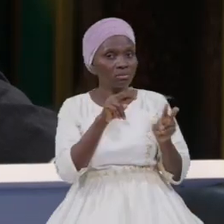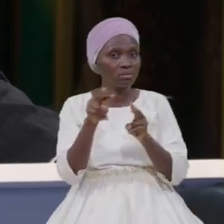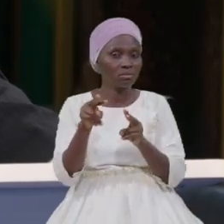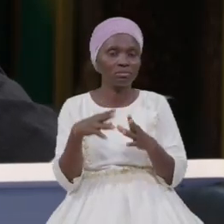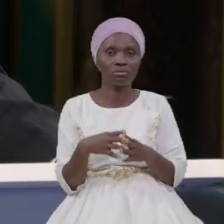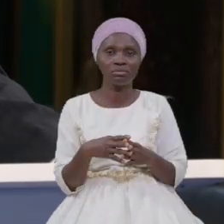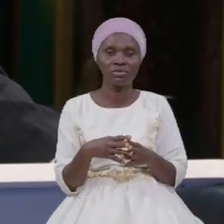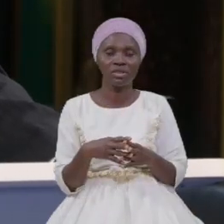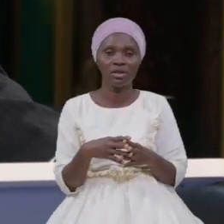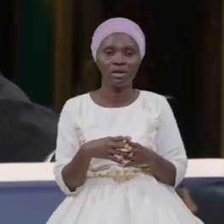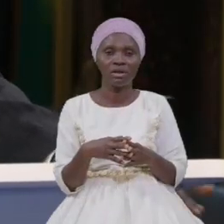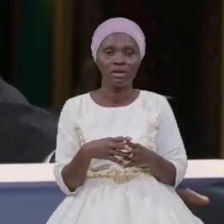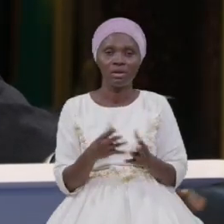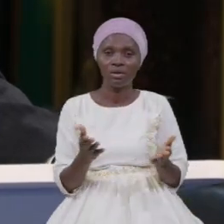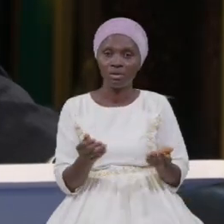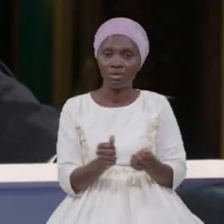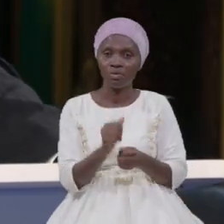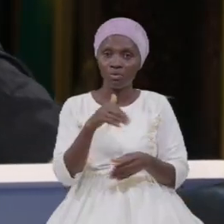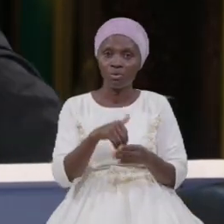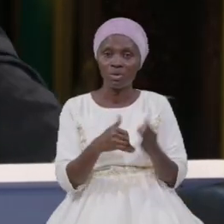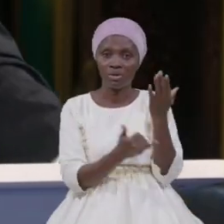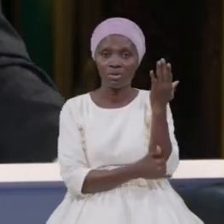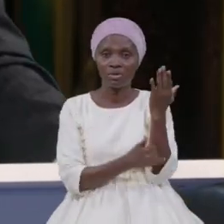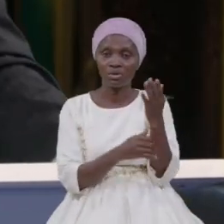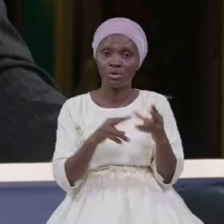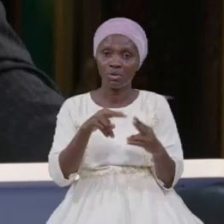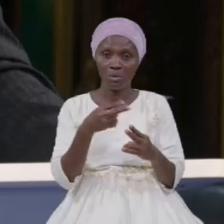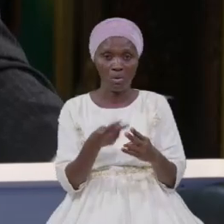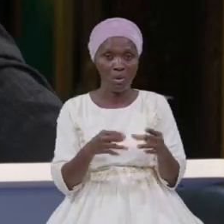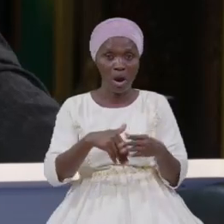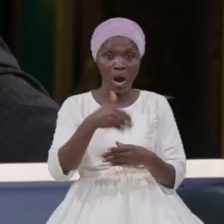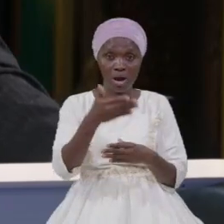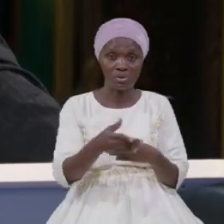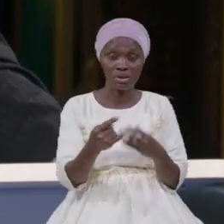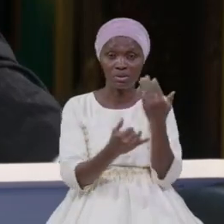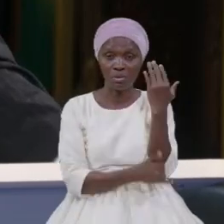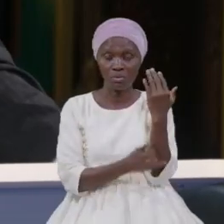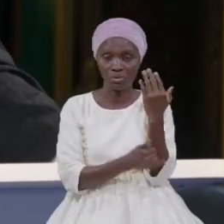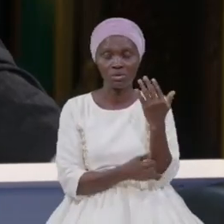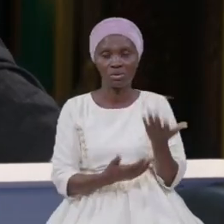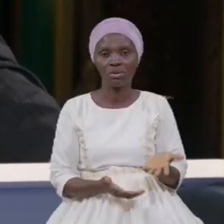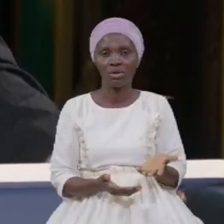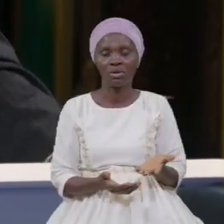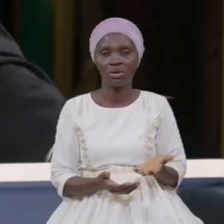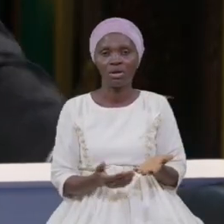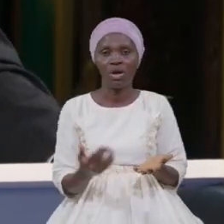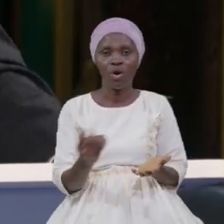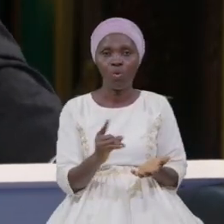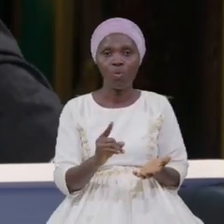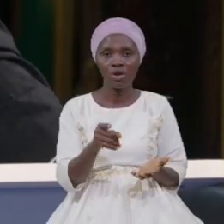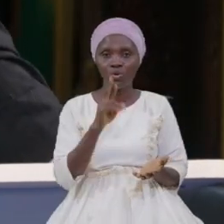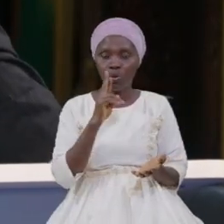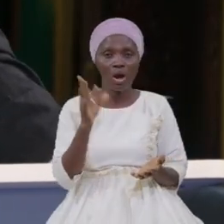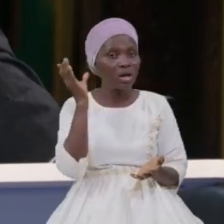country, probably you are alone in the place where you have listened to this message from the man of God